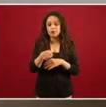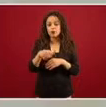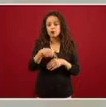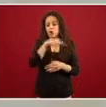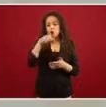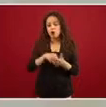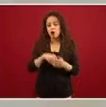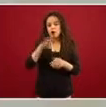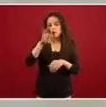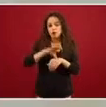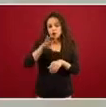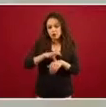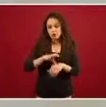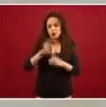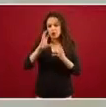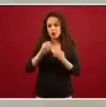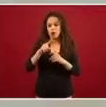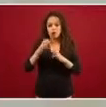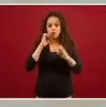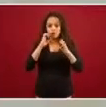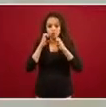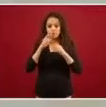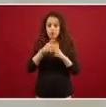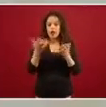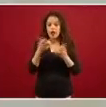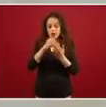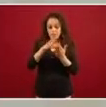talking directly to the patients, either